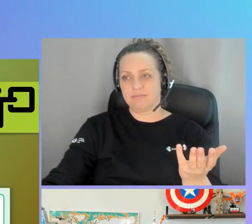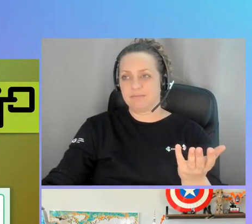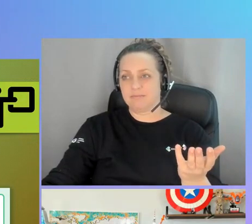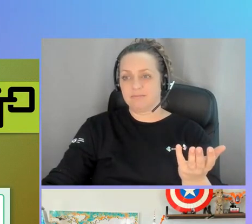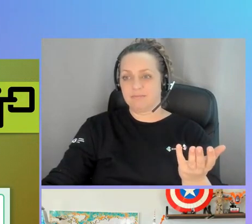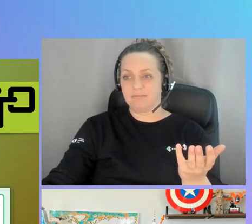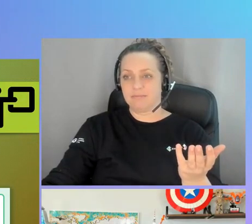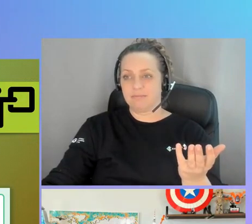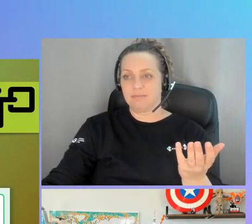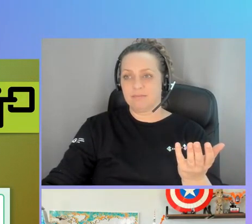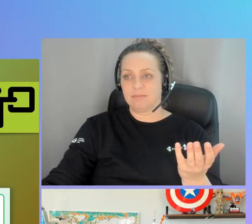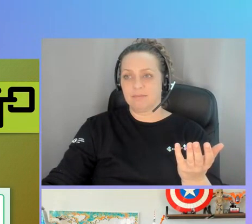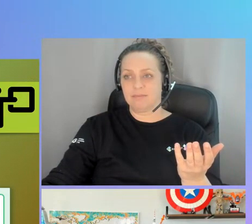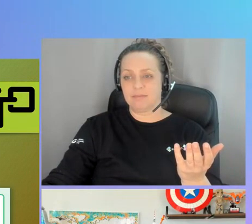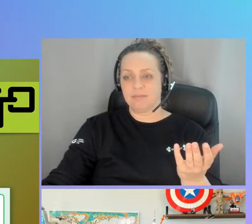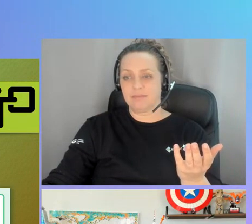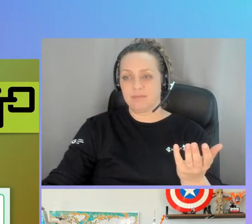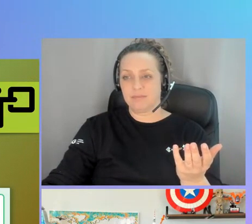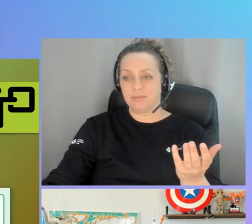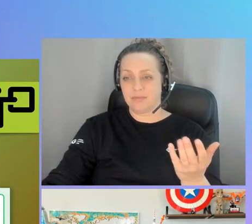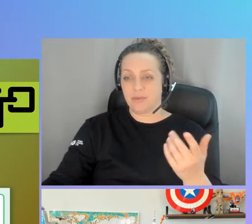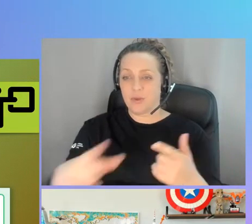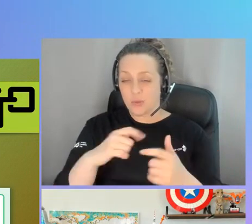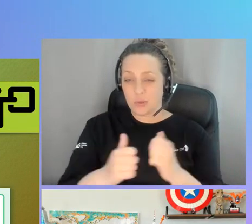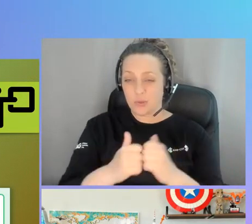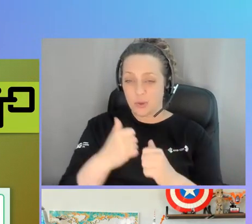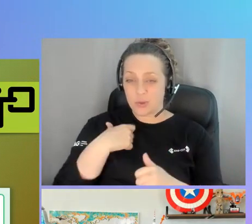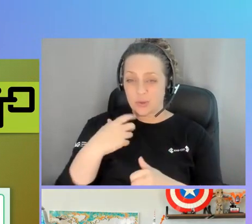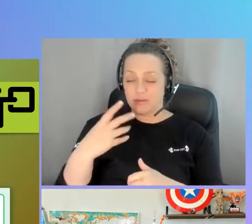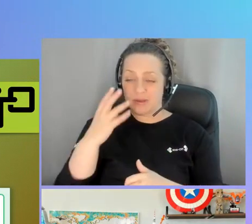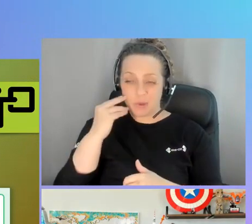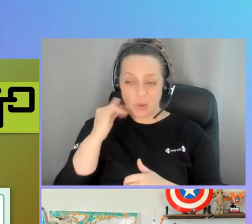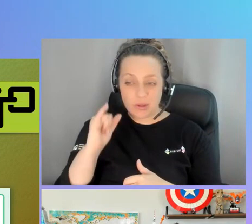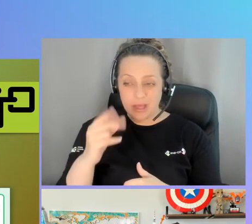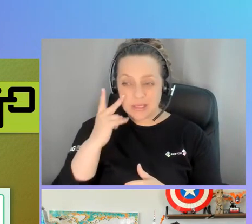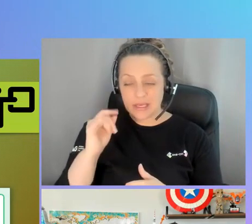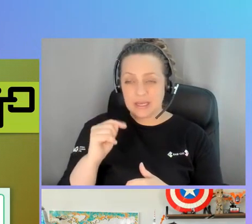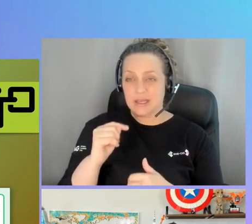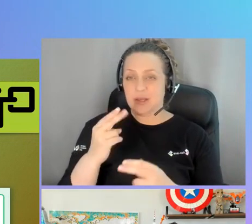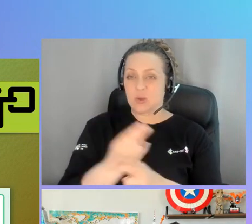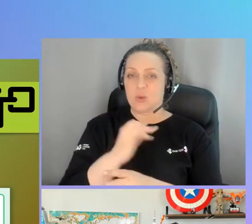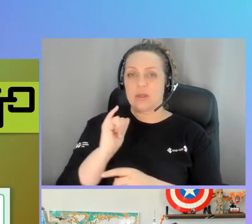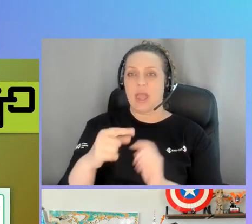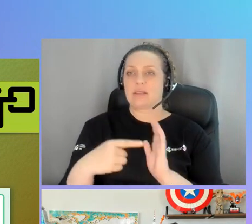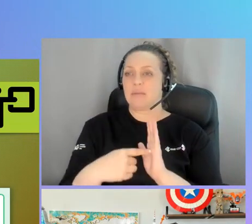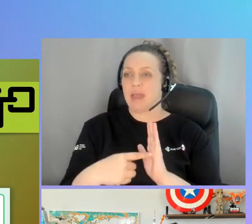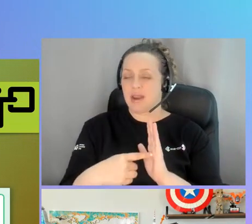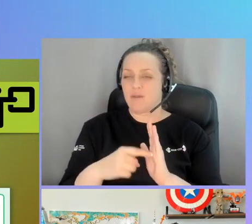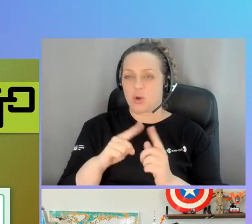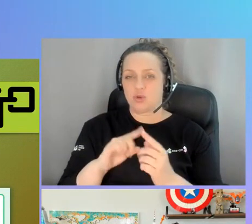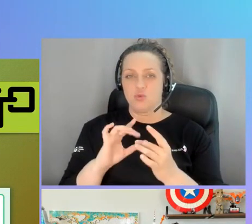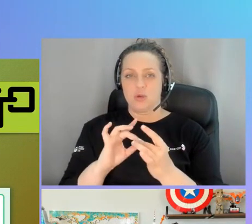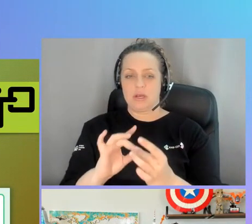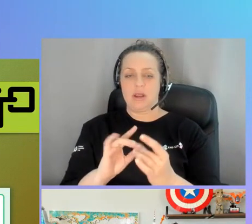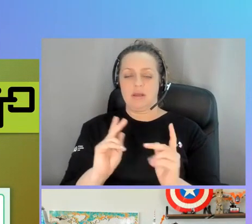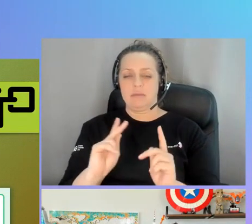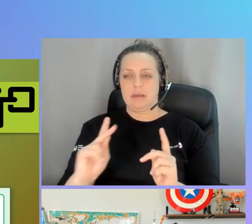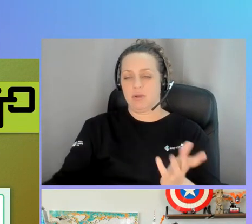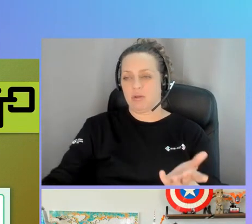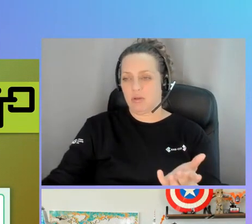Most of us have experienced that feeling or at least seen it from somebody else. Using that as kind of a metaphor, a way to connect people